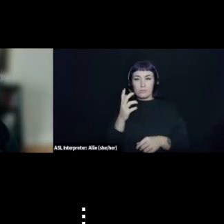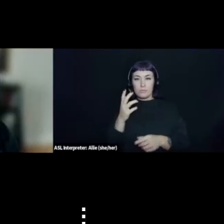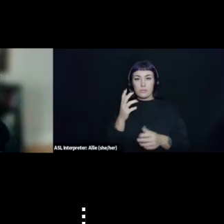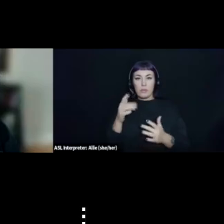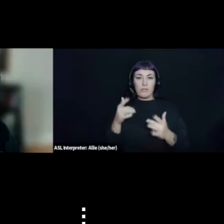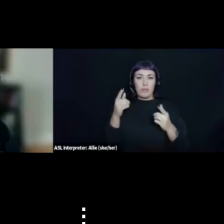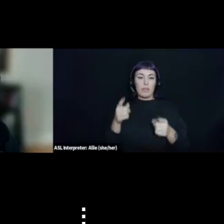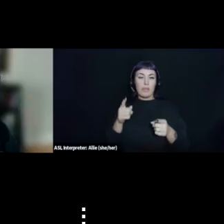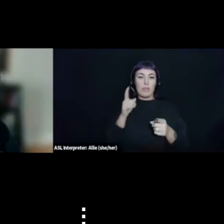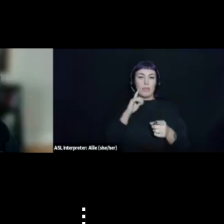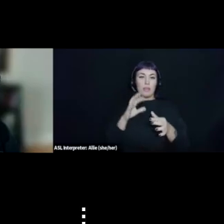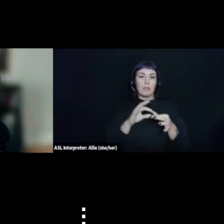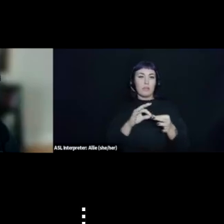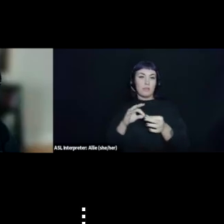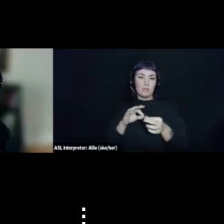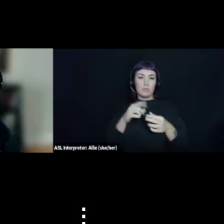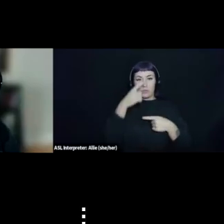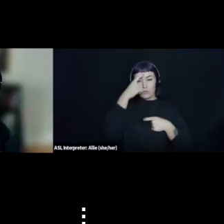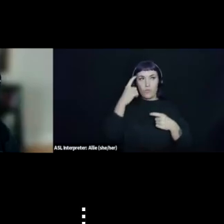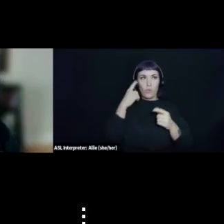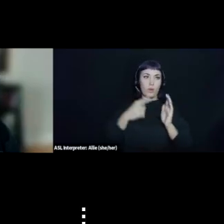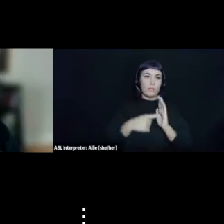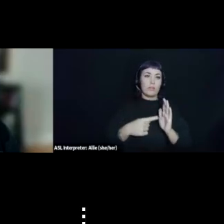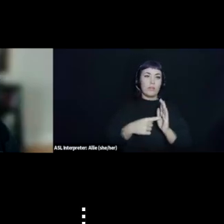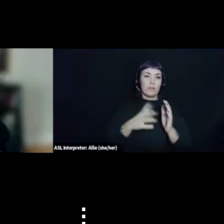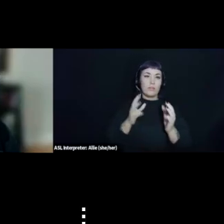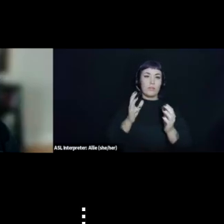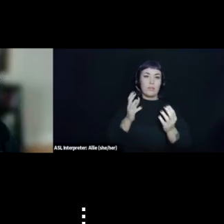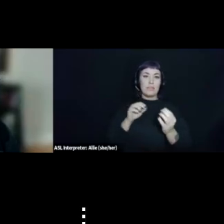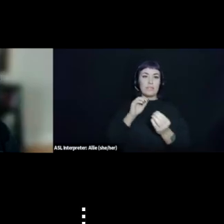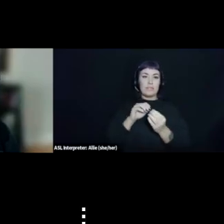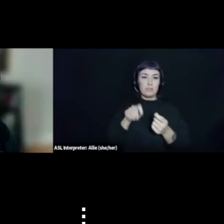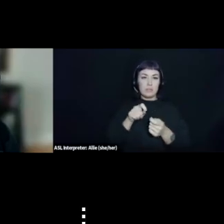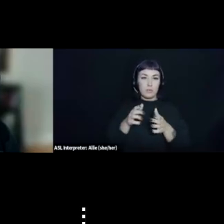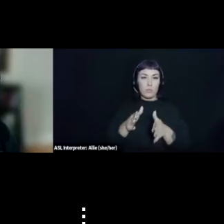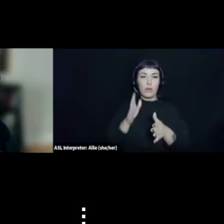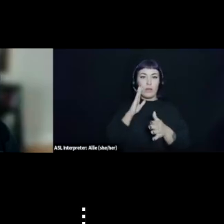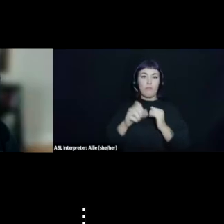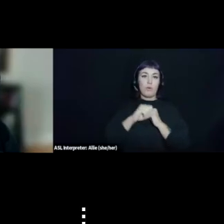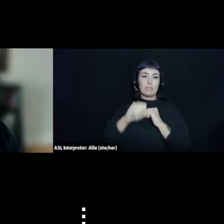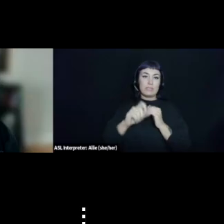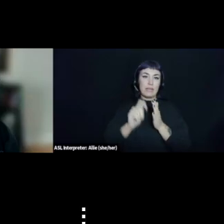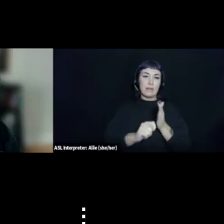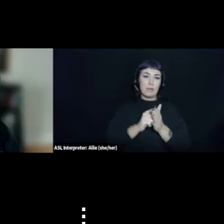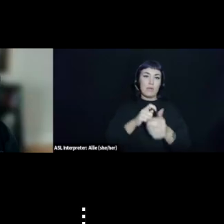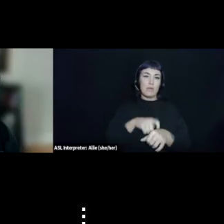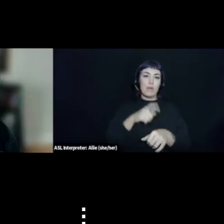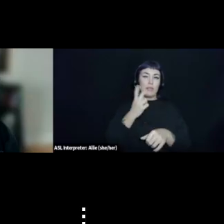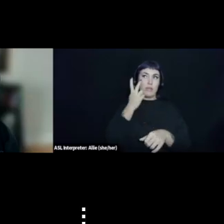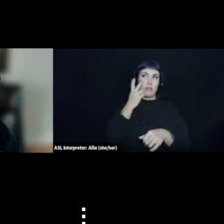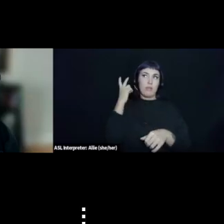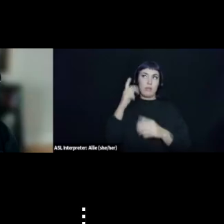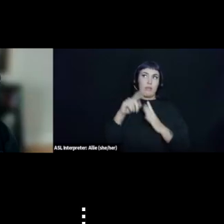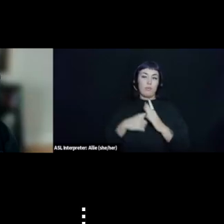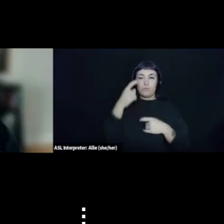that has a correlation to the trauma. So, for example, kissing in a specific way or for an extended period of time that is reminiscent of the